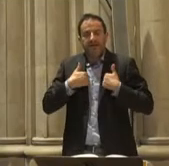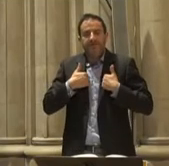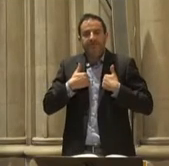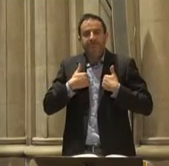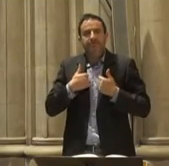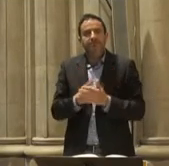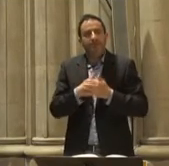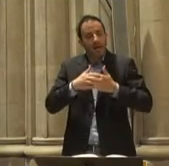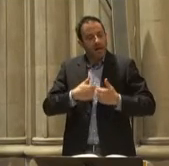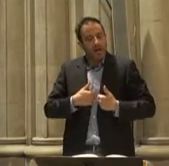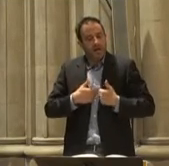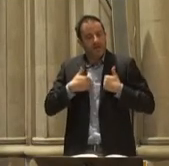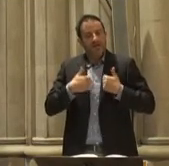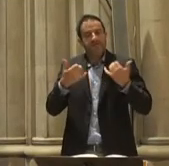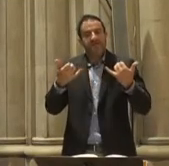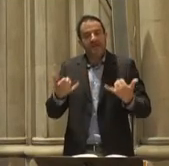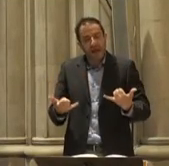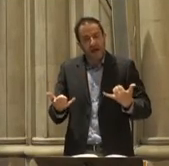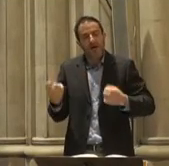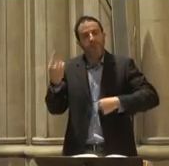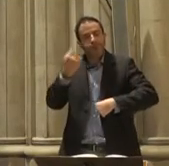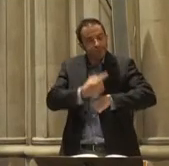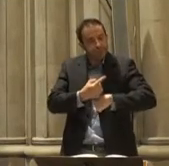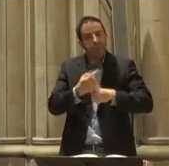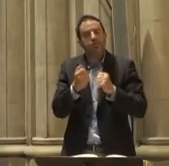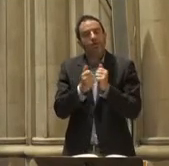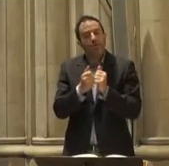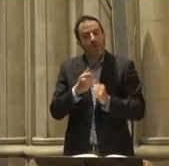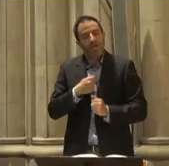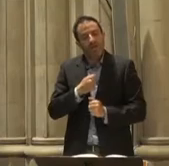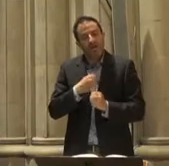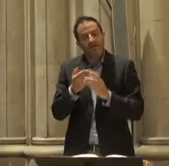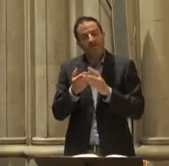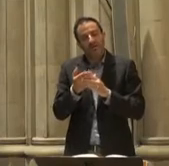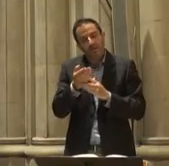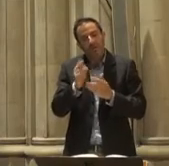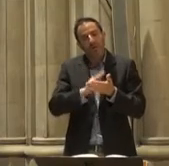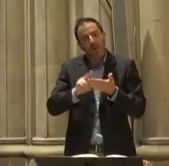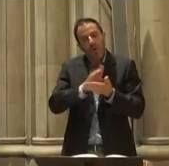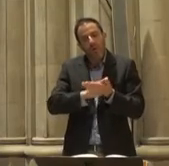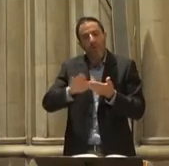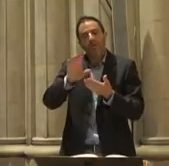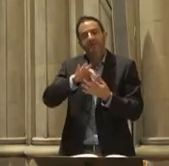abides even now with us through the Holy Spirit.